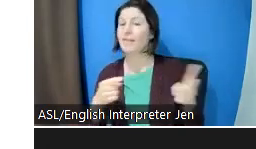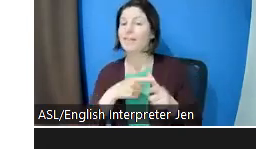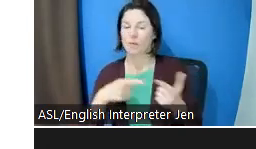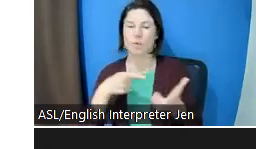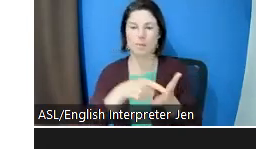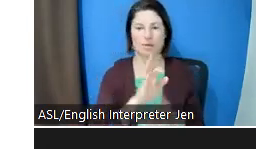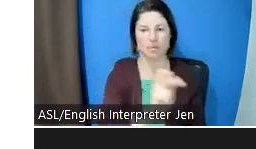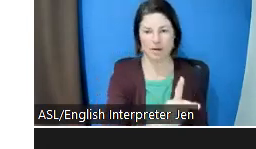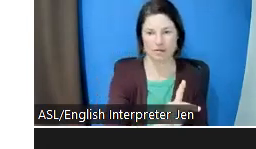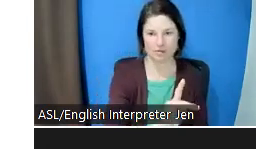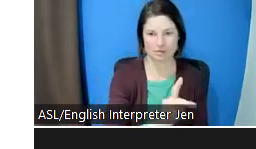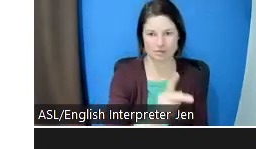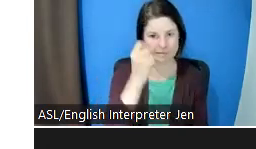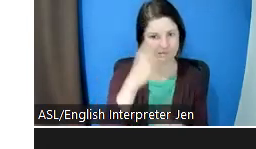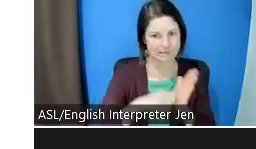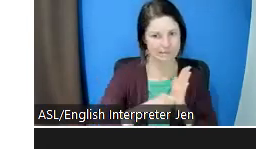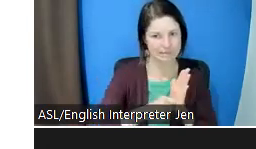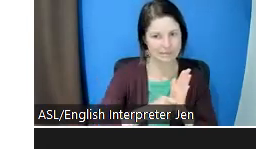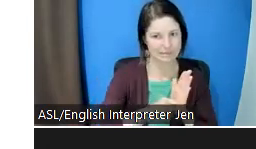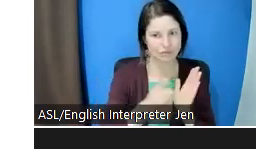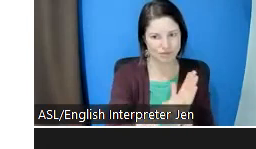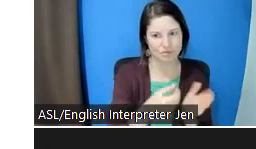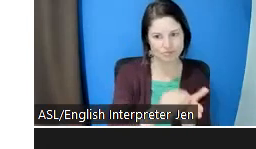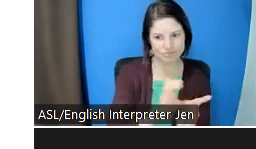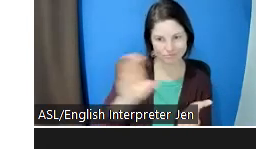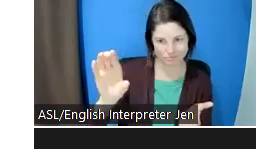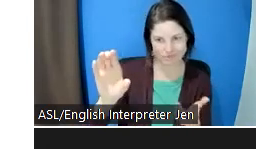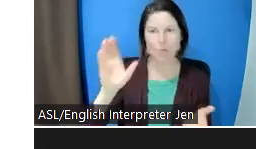is a reimbursed program.